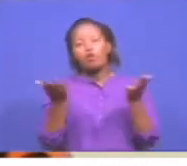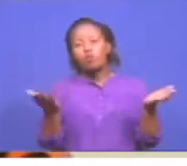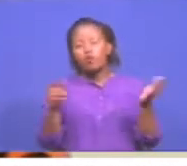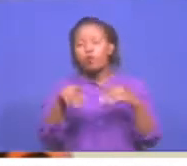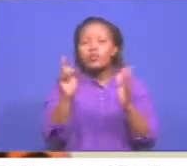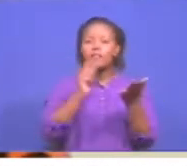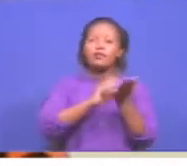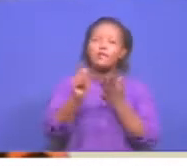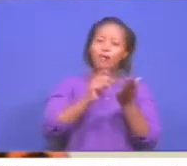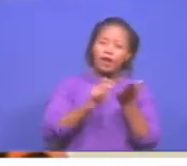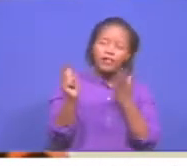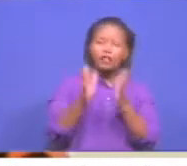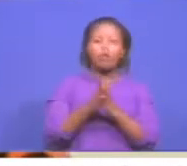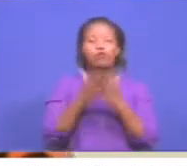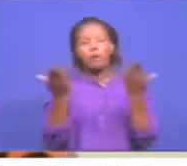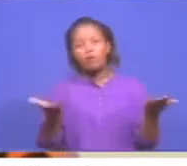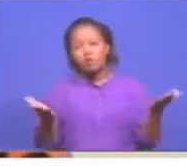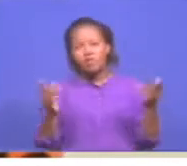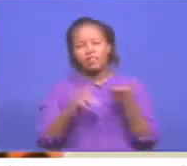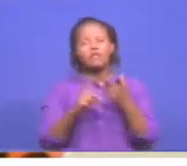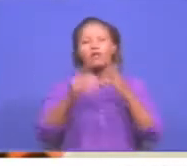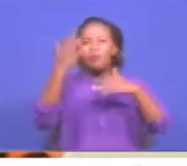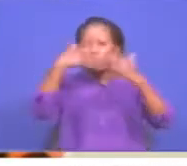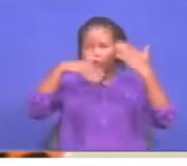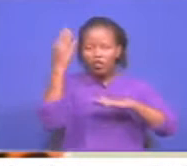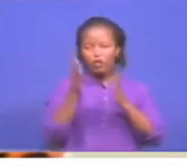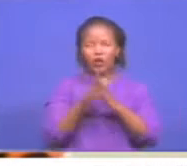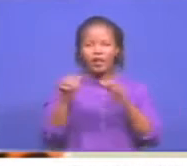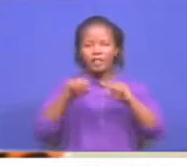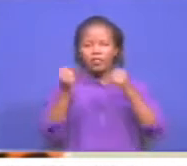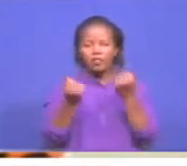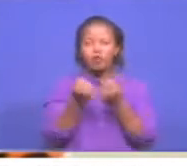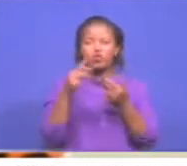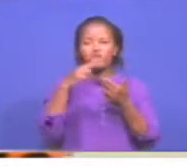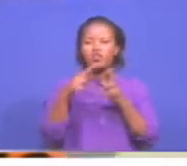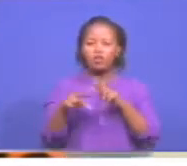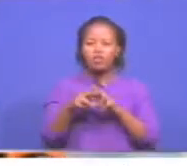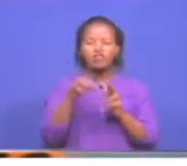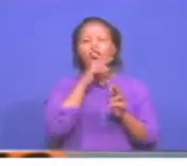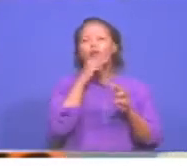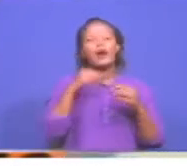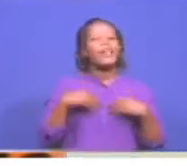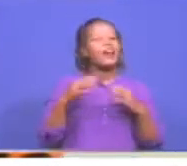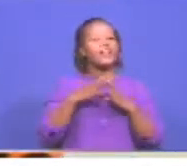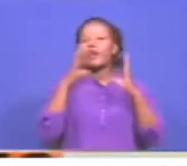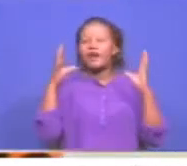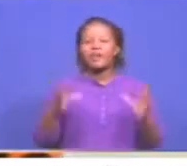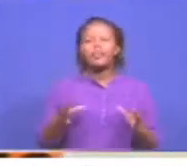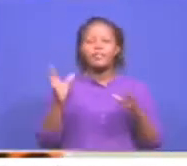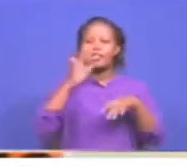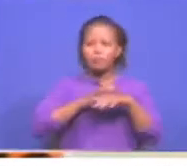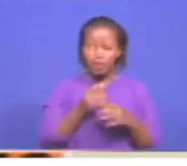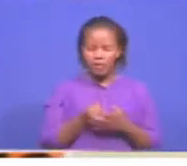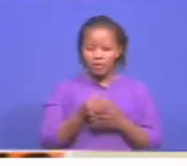writings, book writing, professional and social relationships, Philip did make a very great impact. Myself, I moved from